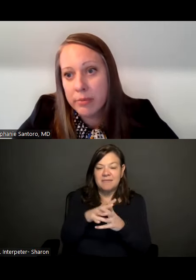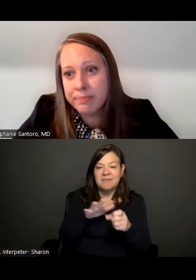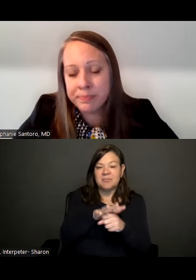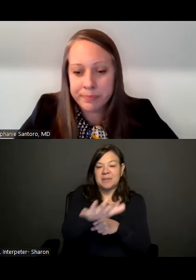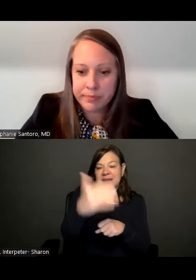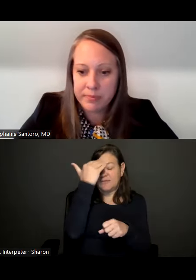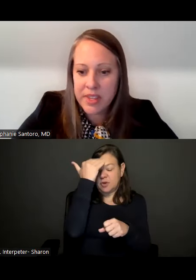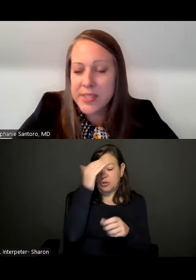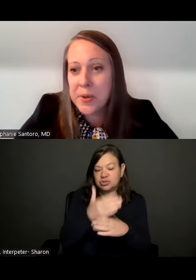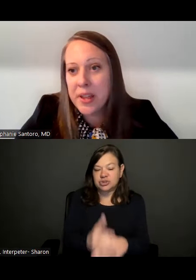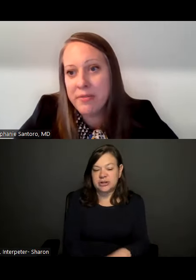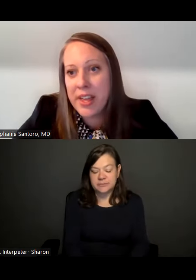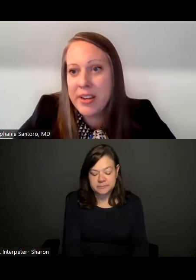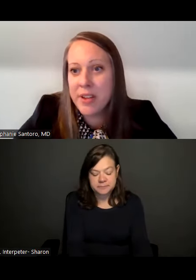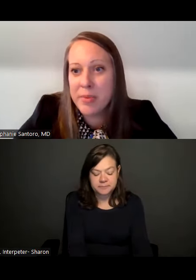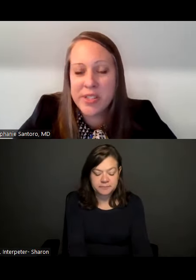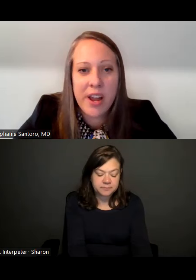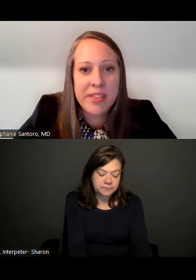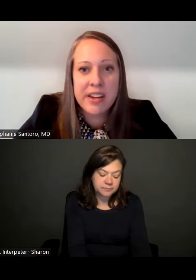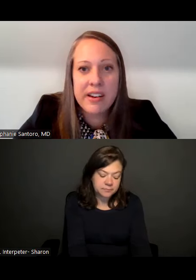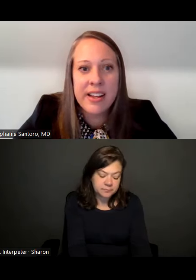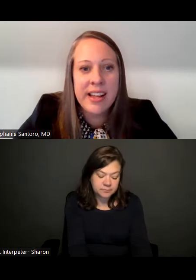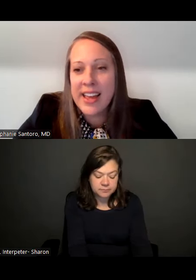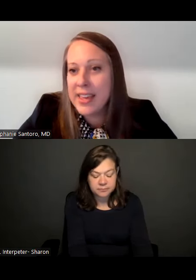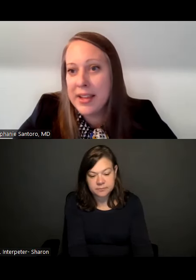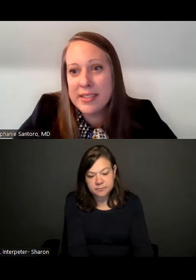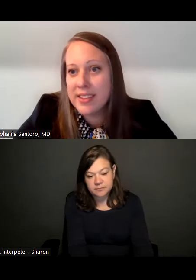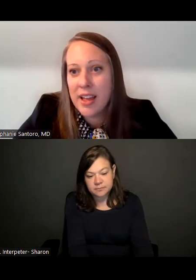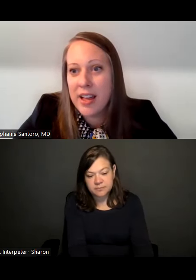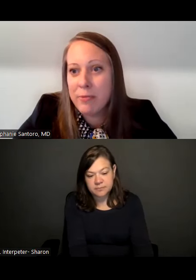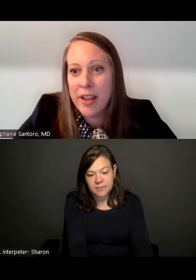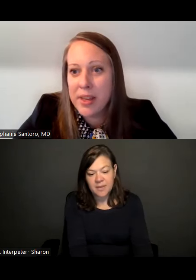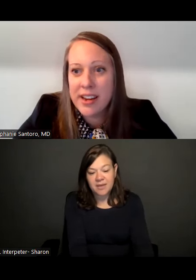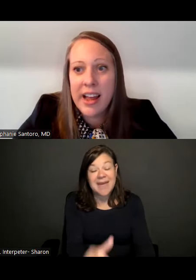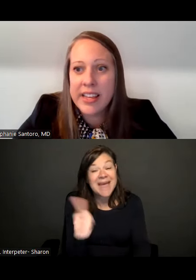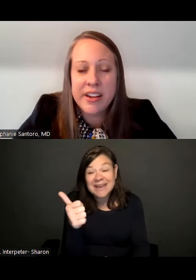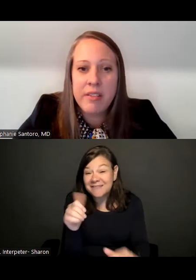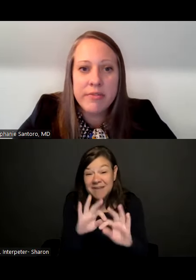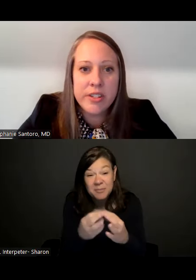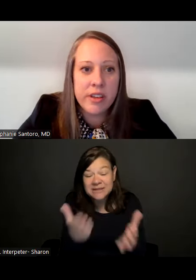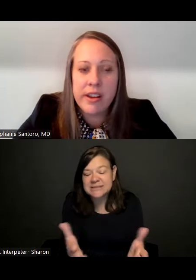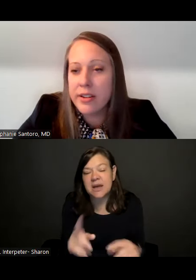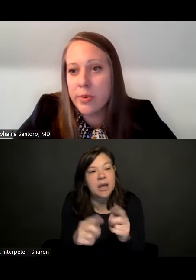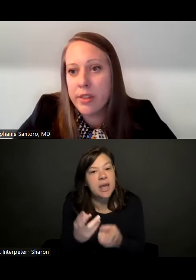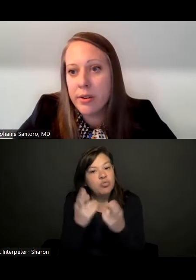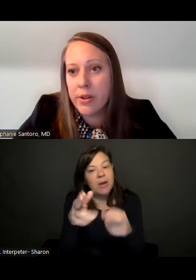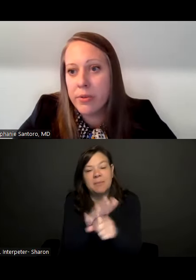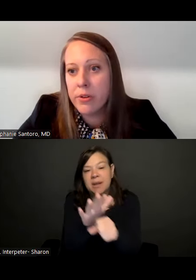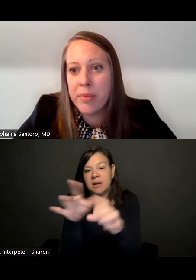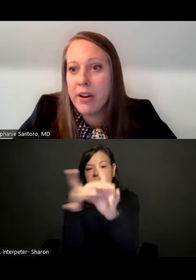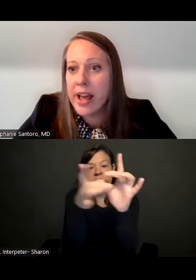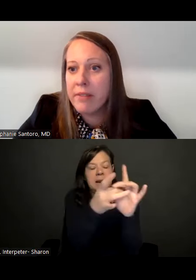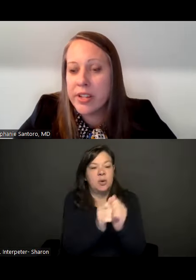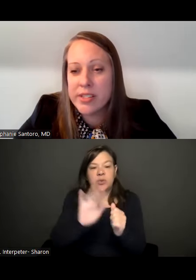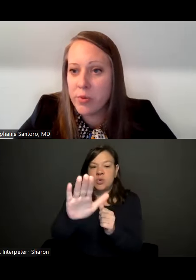as well. So if any families are out there, I can't recommend highly enough to connect with your